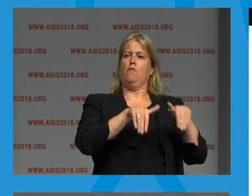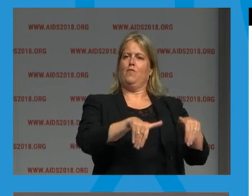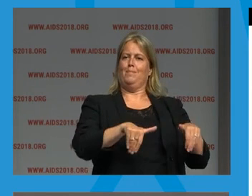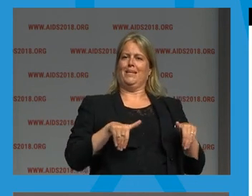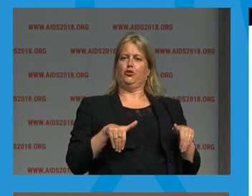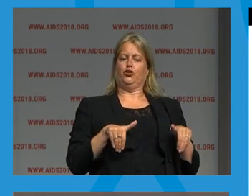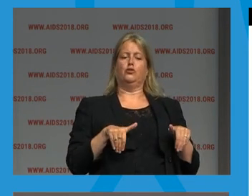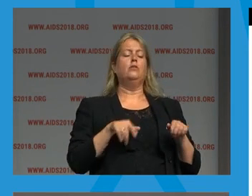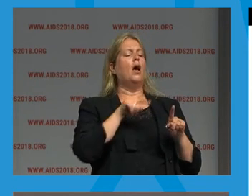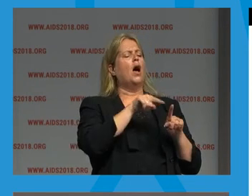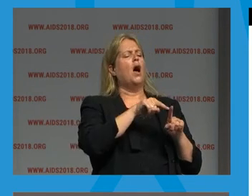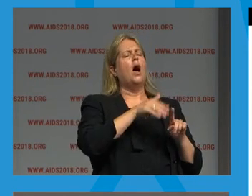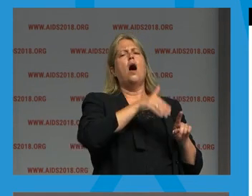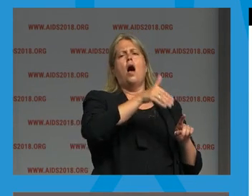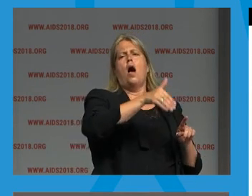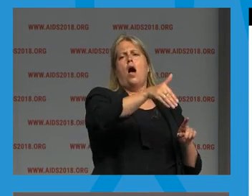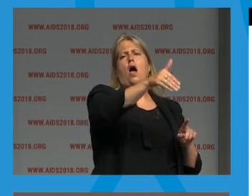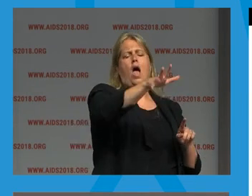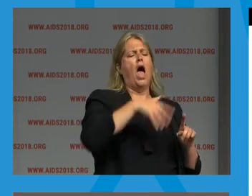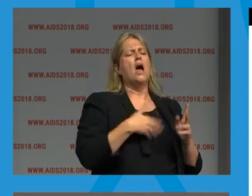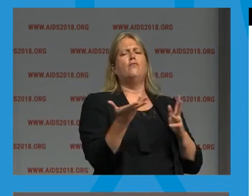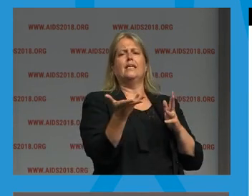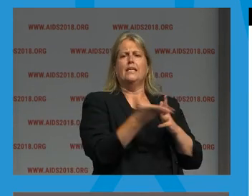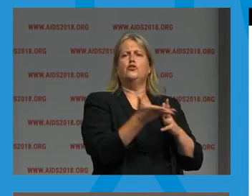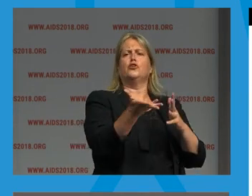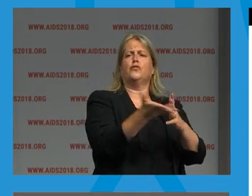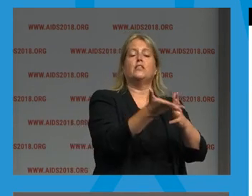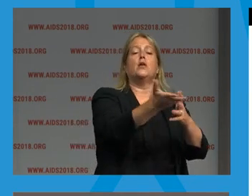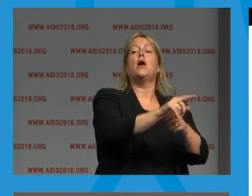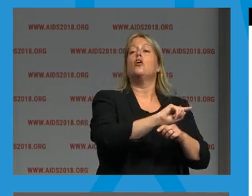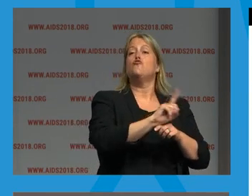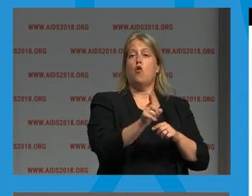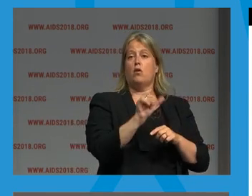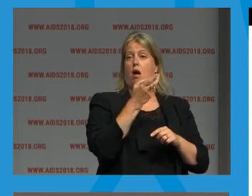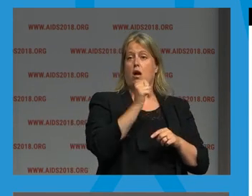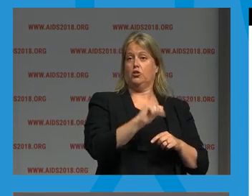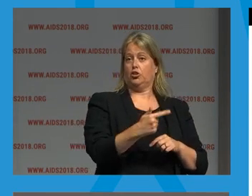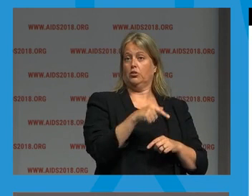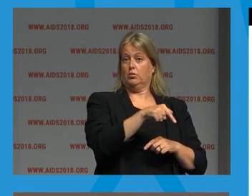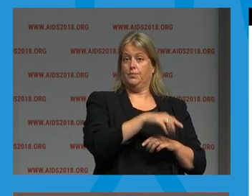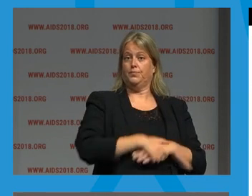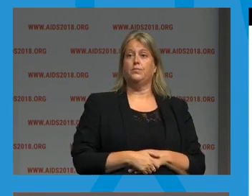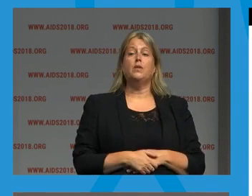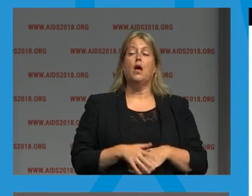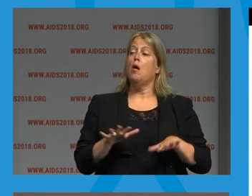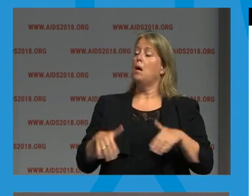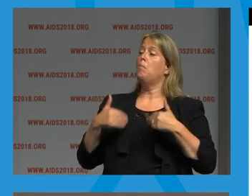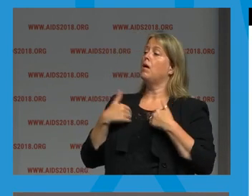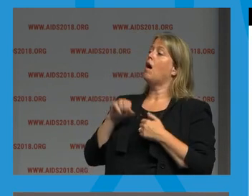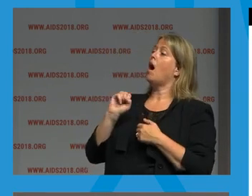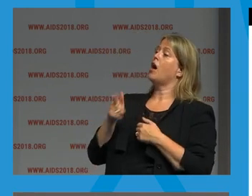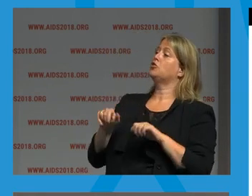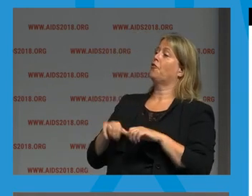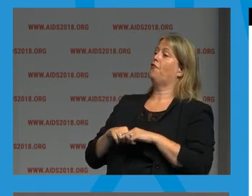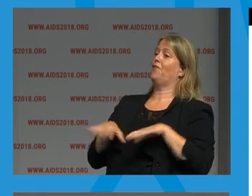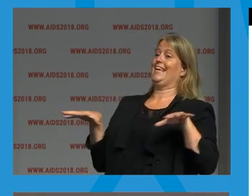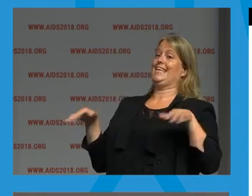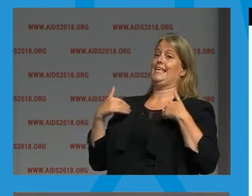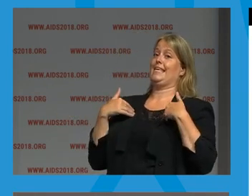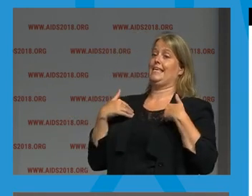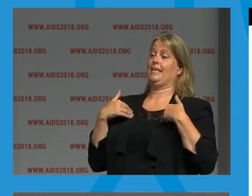or continual non-ART intervention. So although you may be ART-free, you're